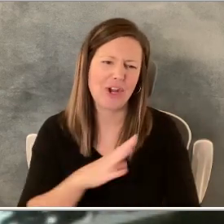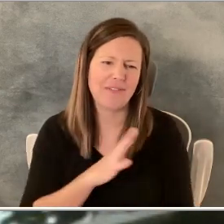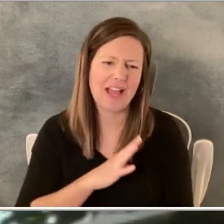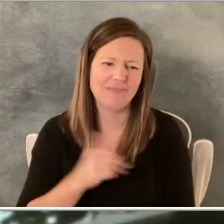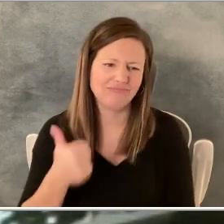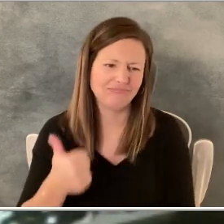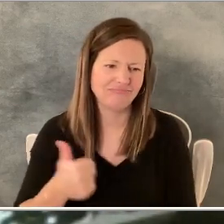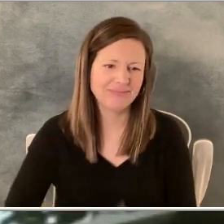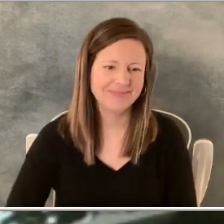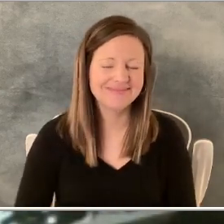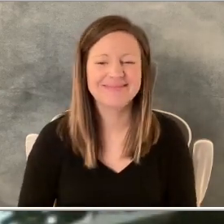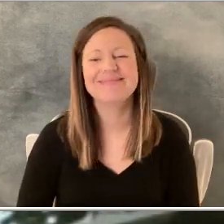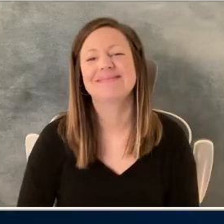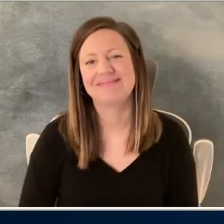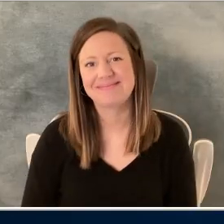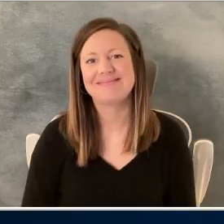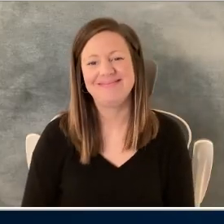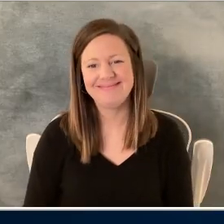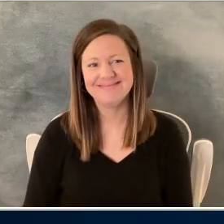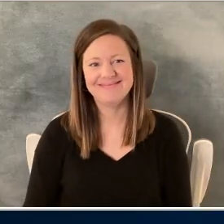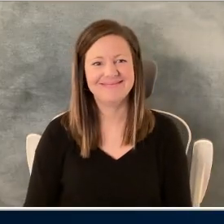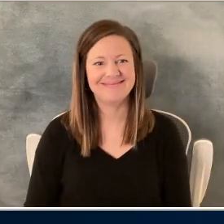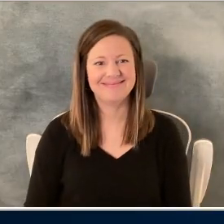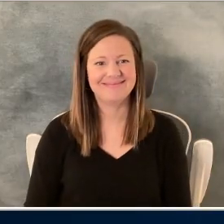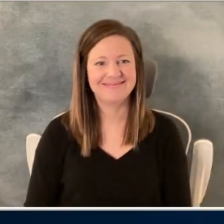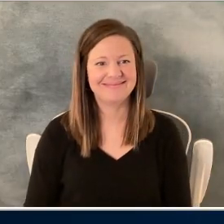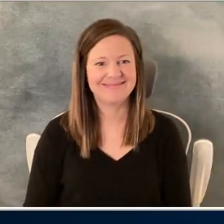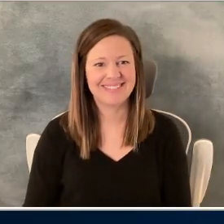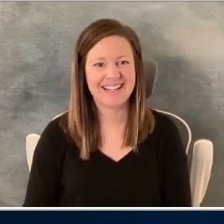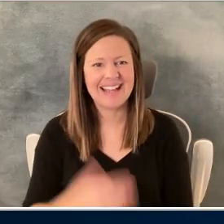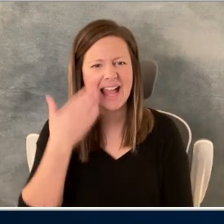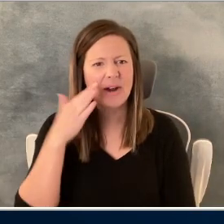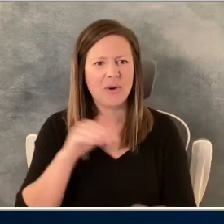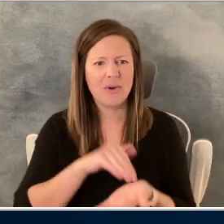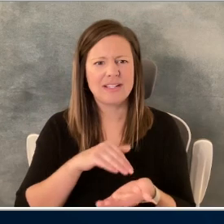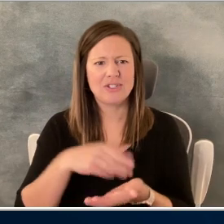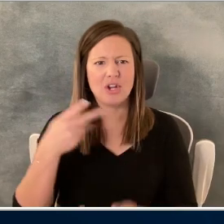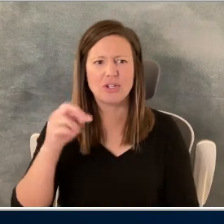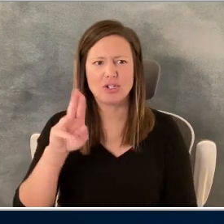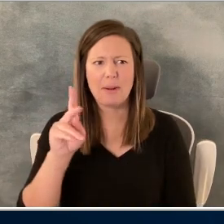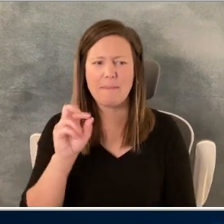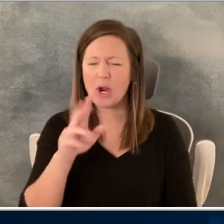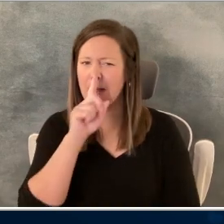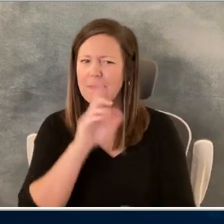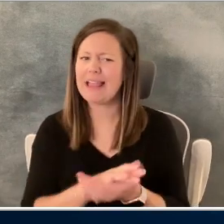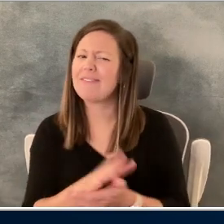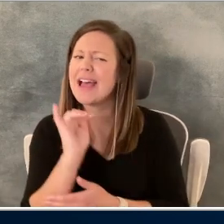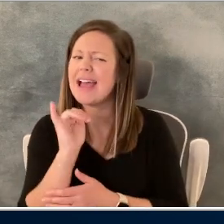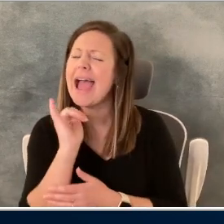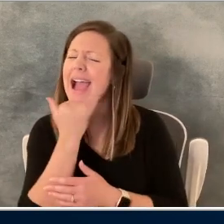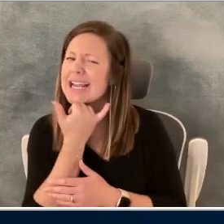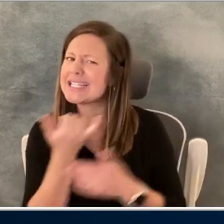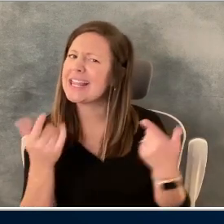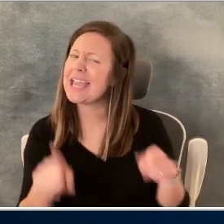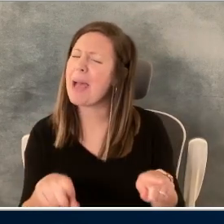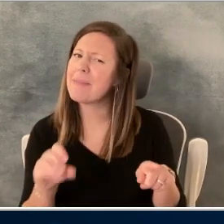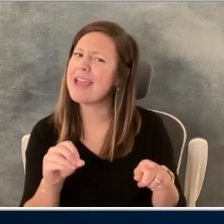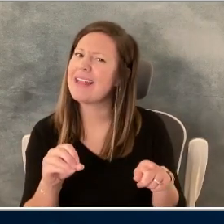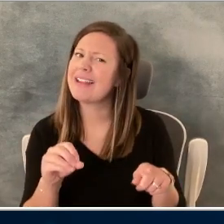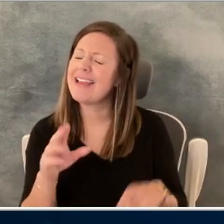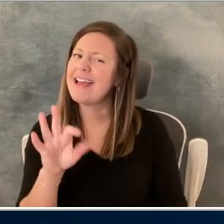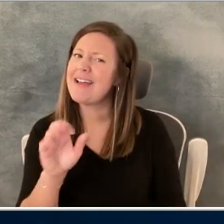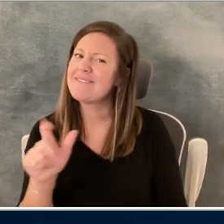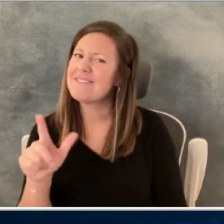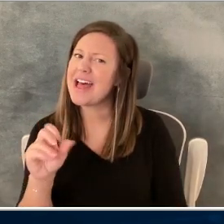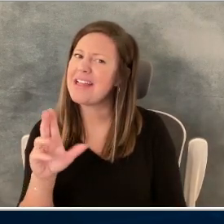day. So, yeah. I don't know if Dr. Parker is buying that. It just accidentally fell out. I think you were ready to get that thing